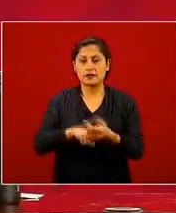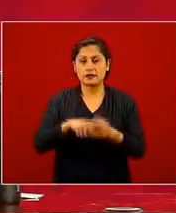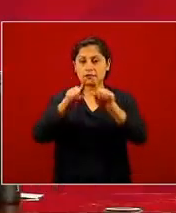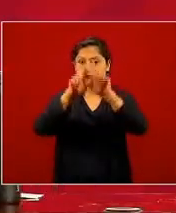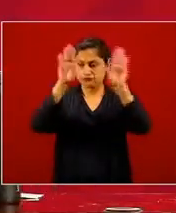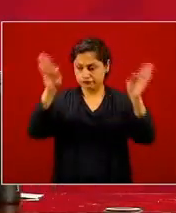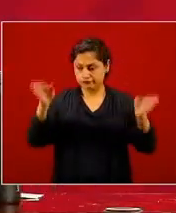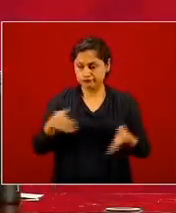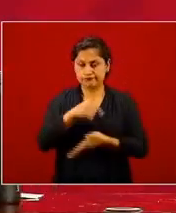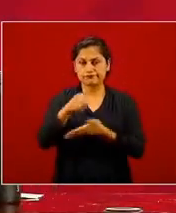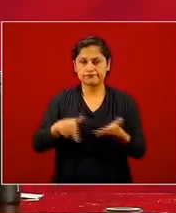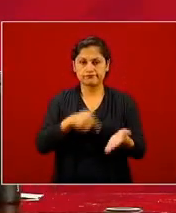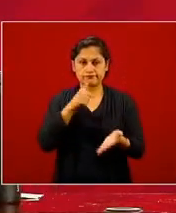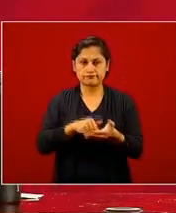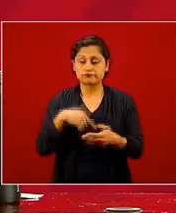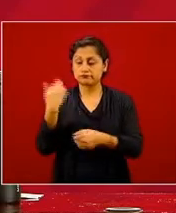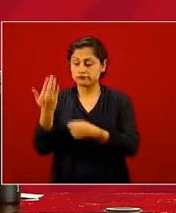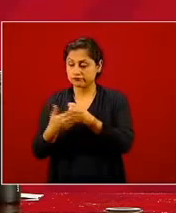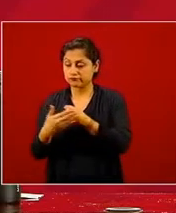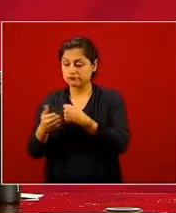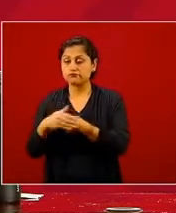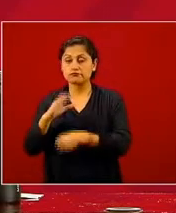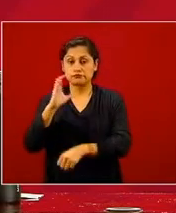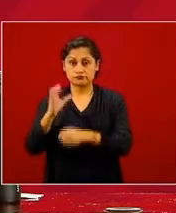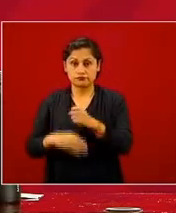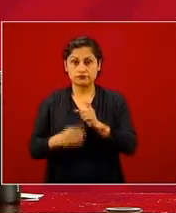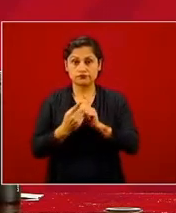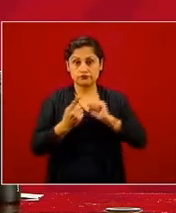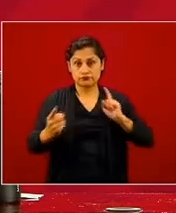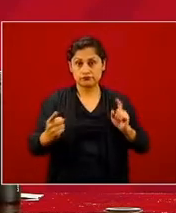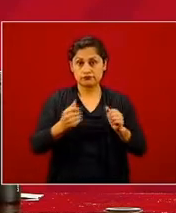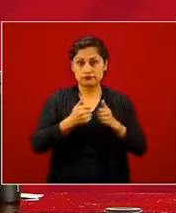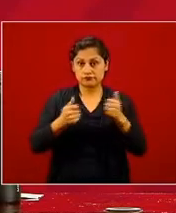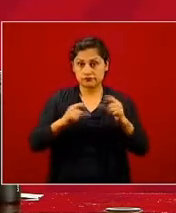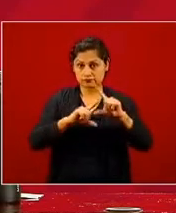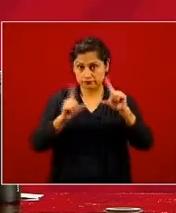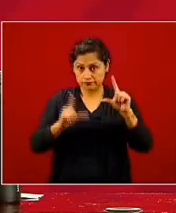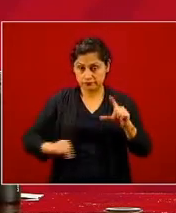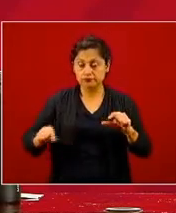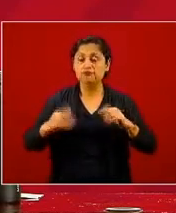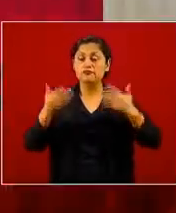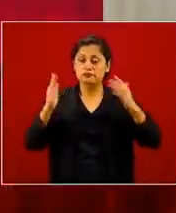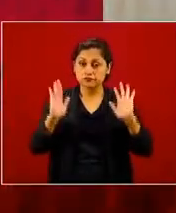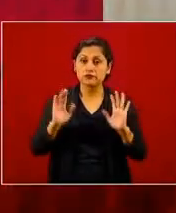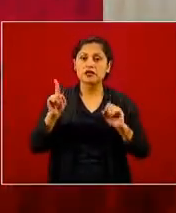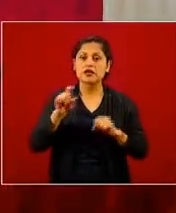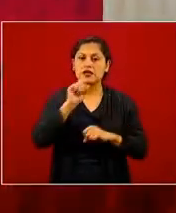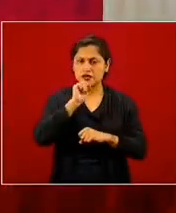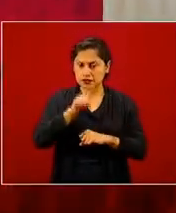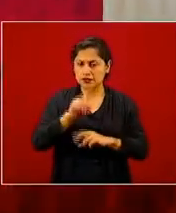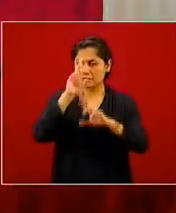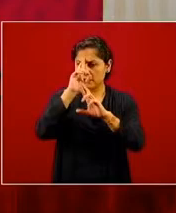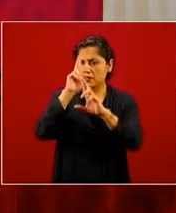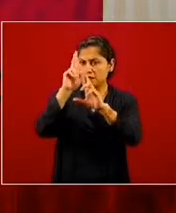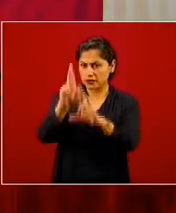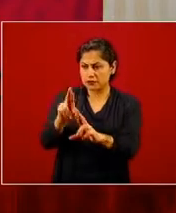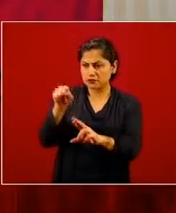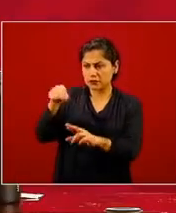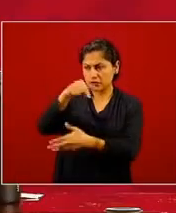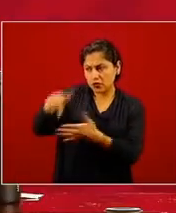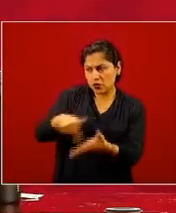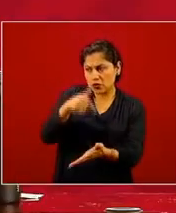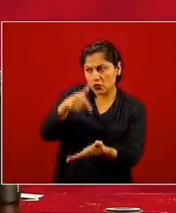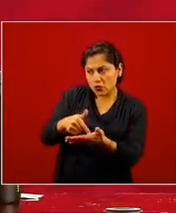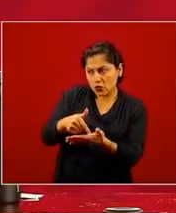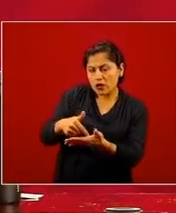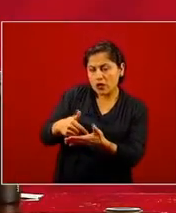masks as an element of help in this scenario after the national campaign